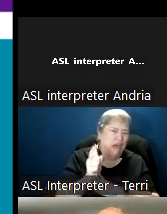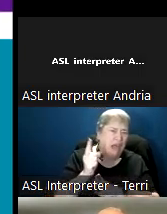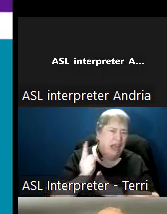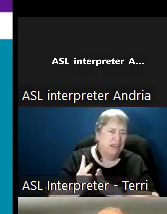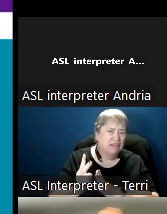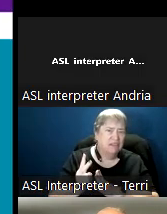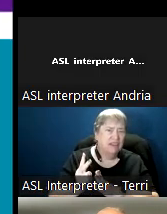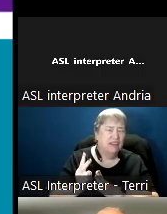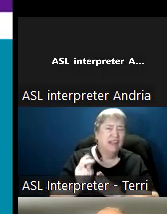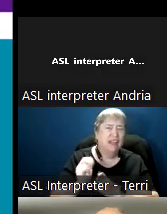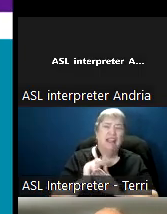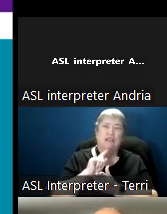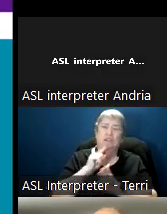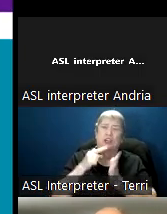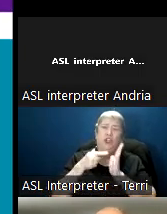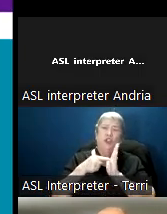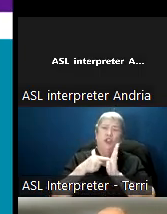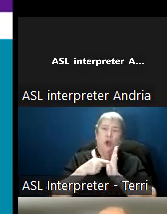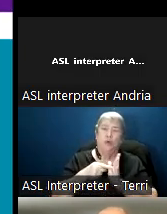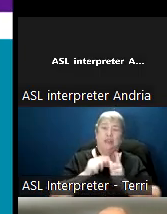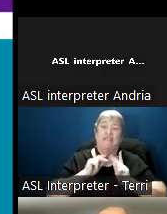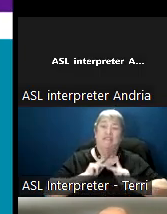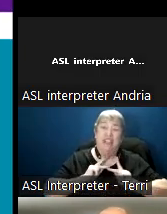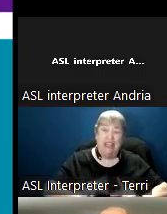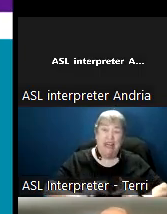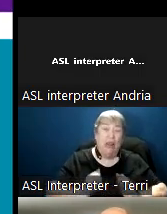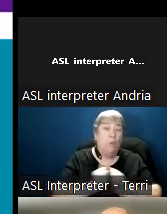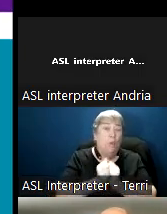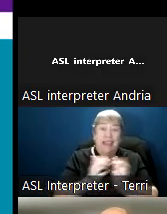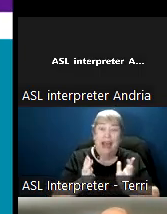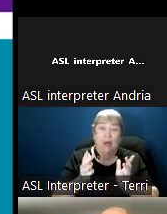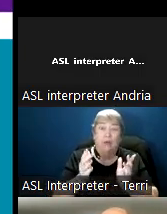it illustrates physically, without any speaking,